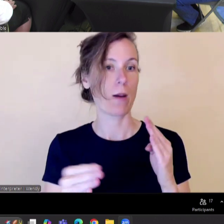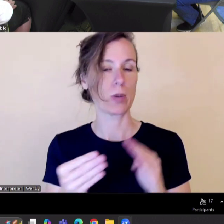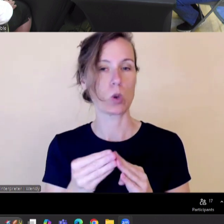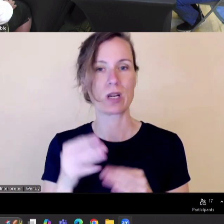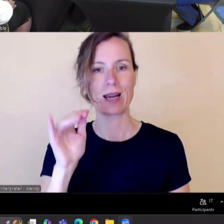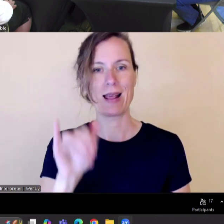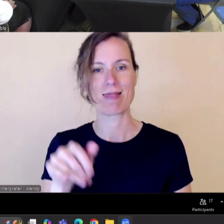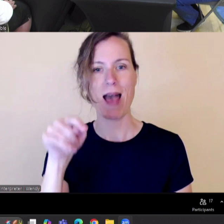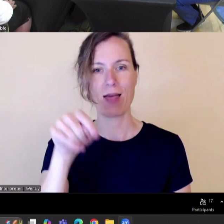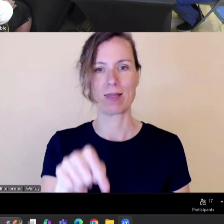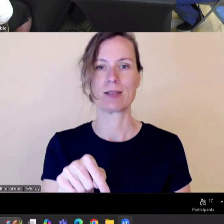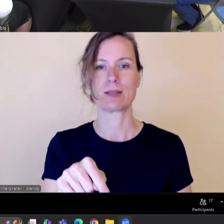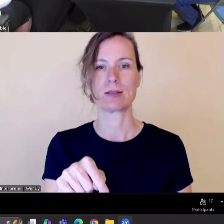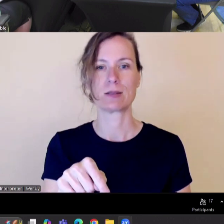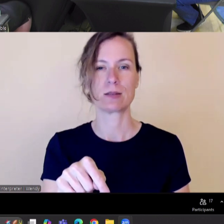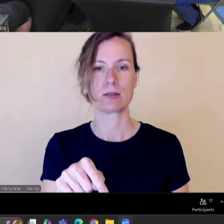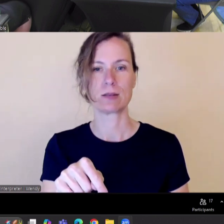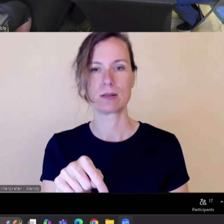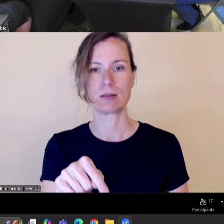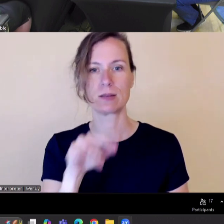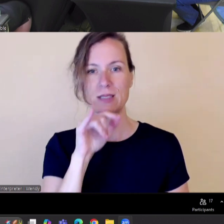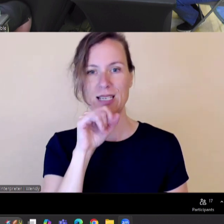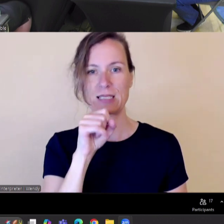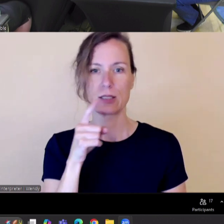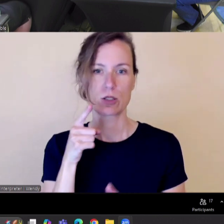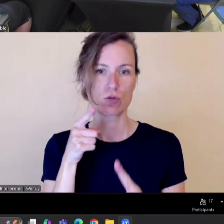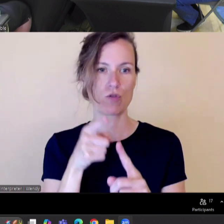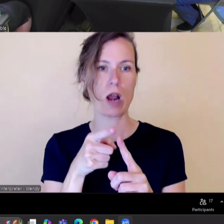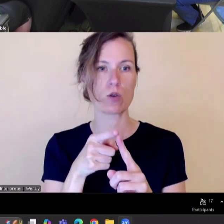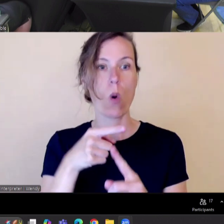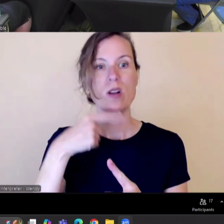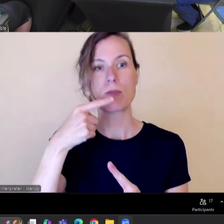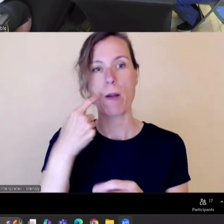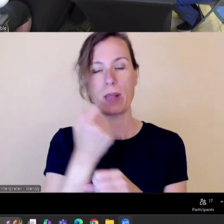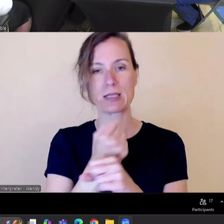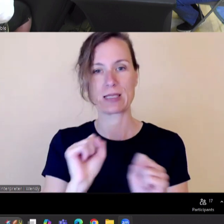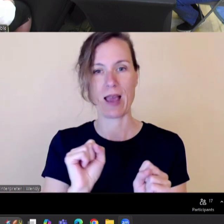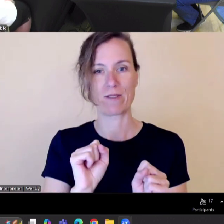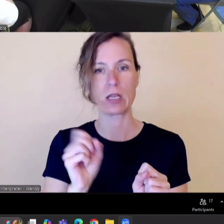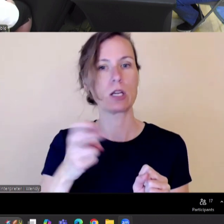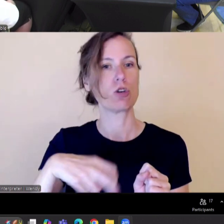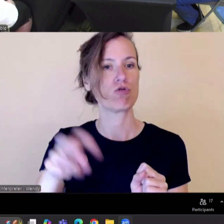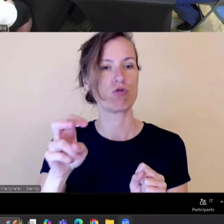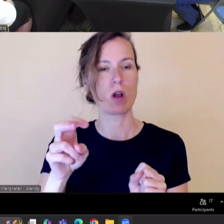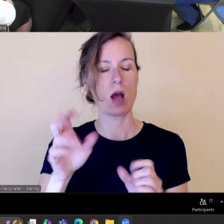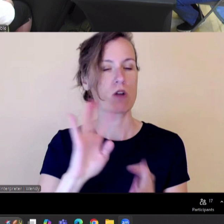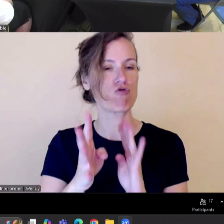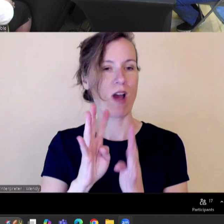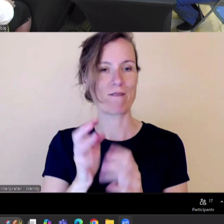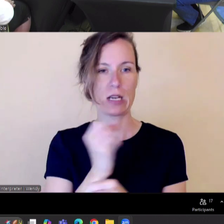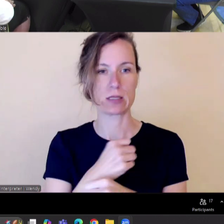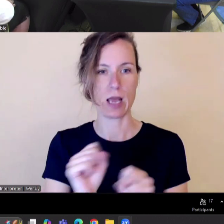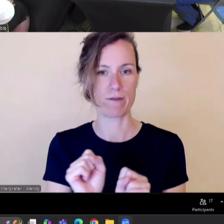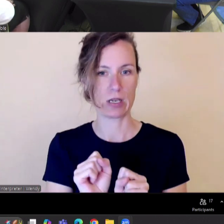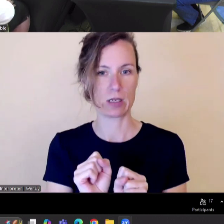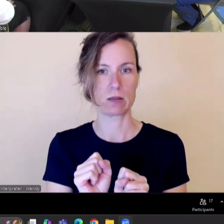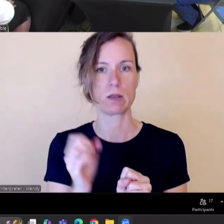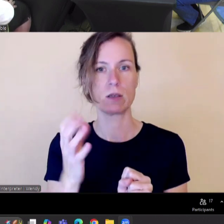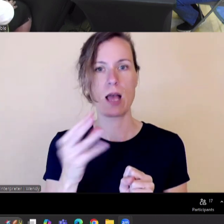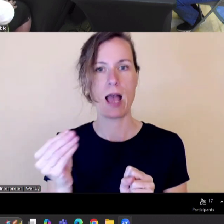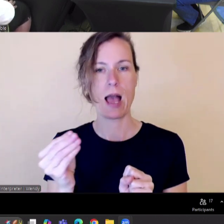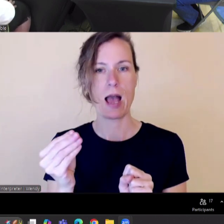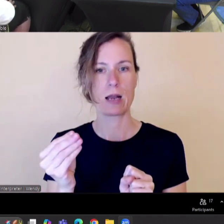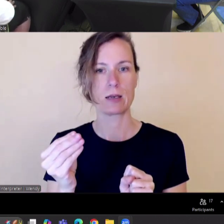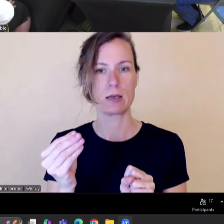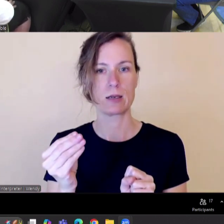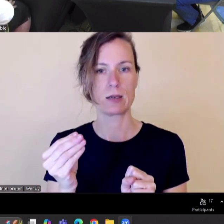this is directed towards public safety, traffic safety, and at the end of the day, I